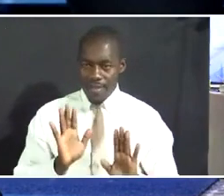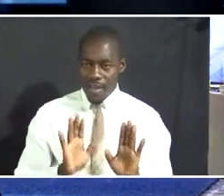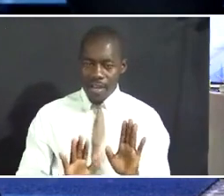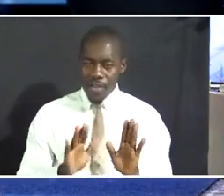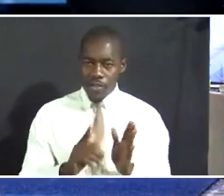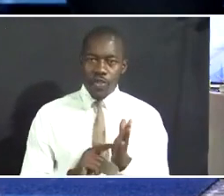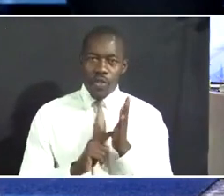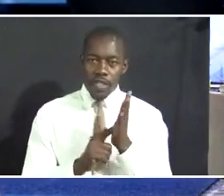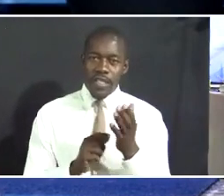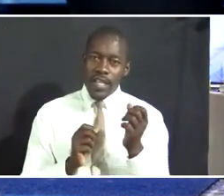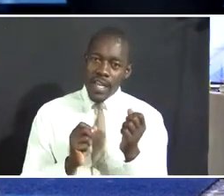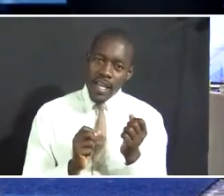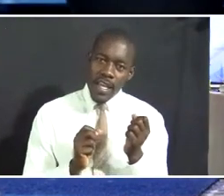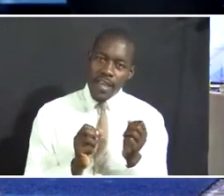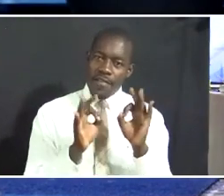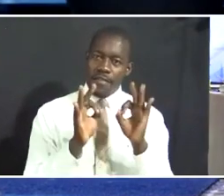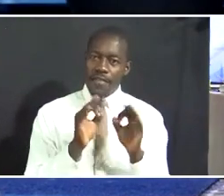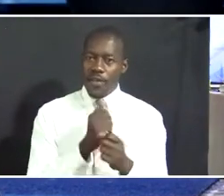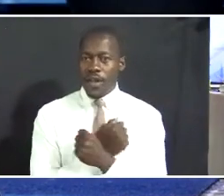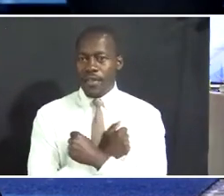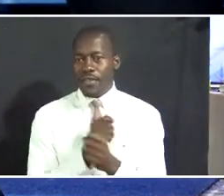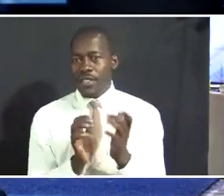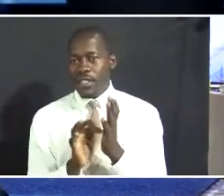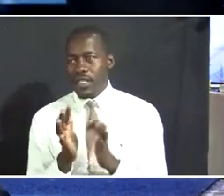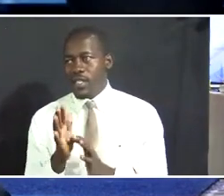can actually be making your communication.